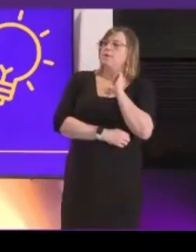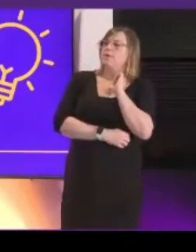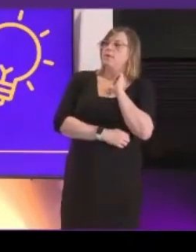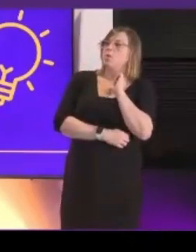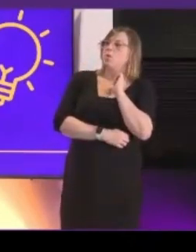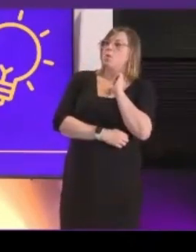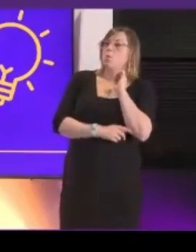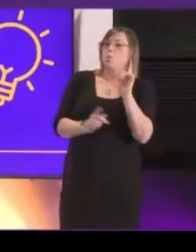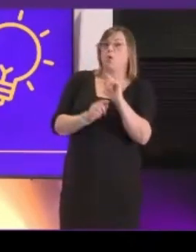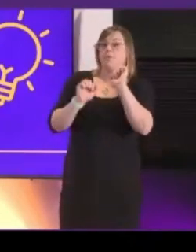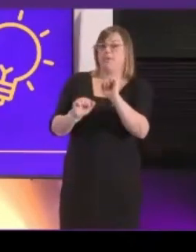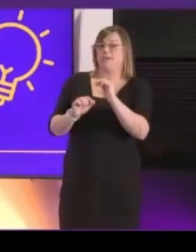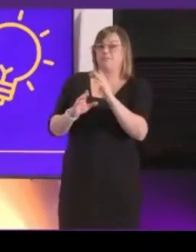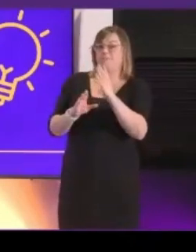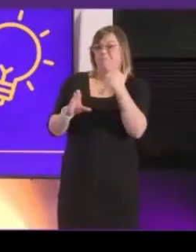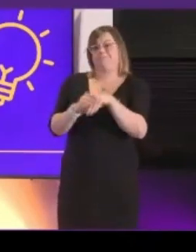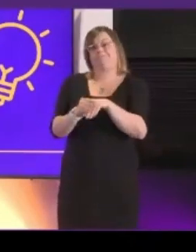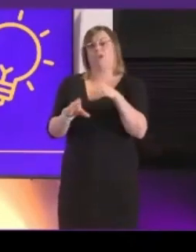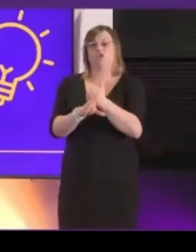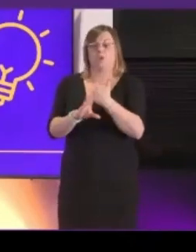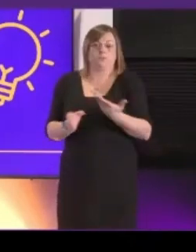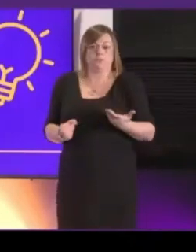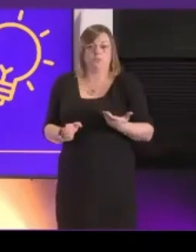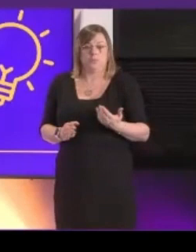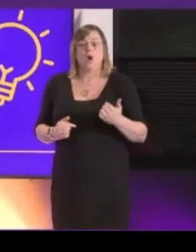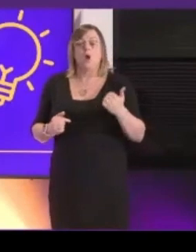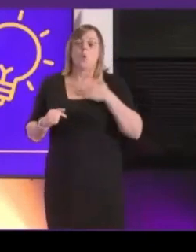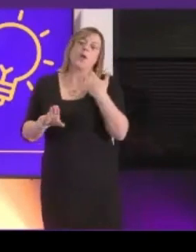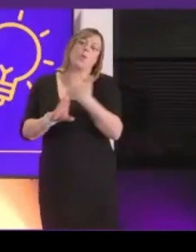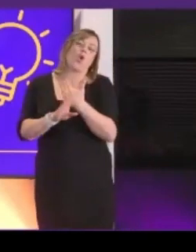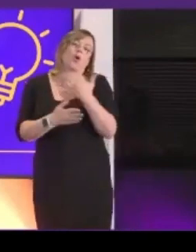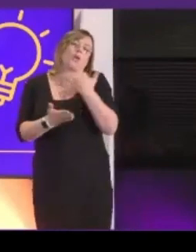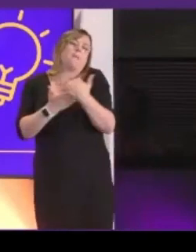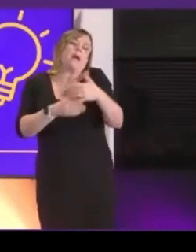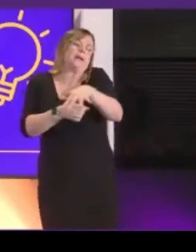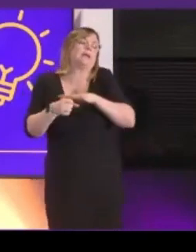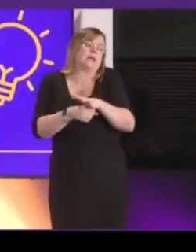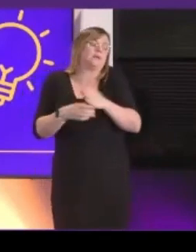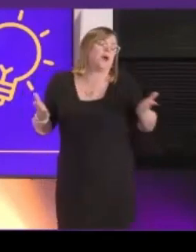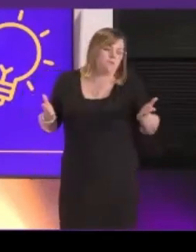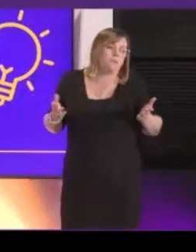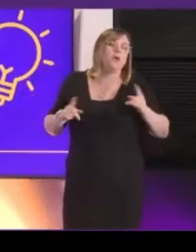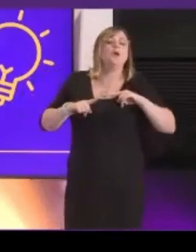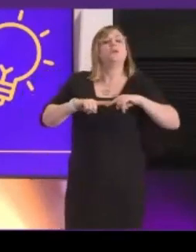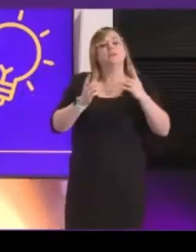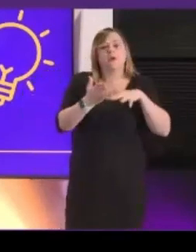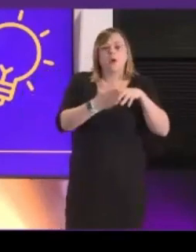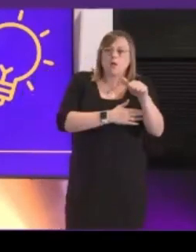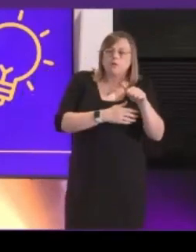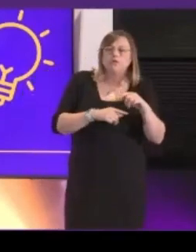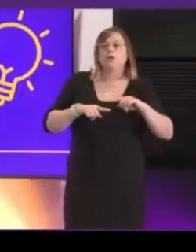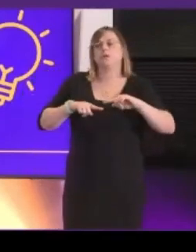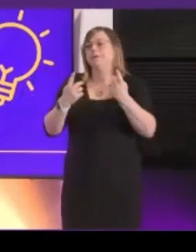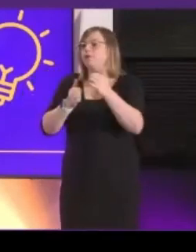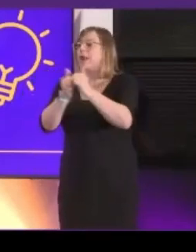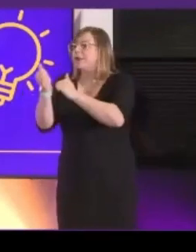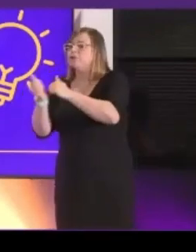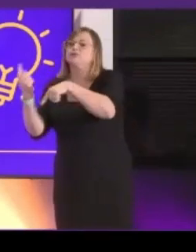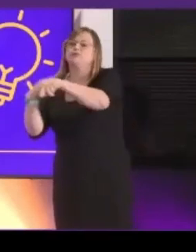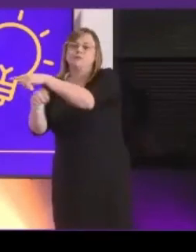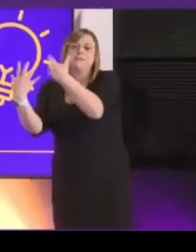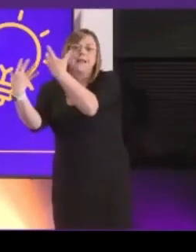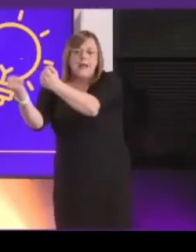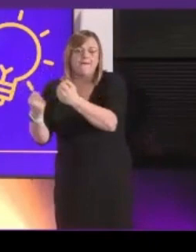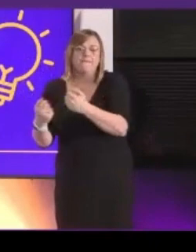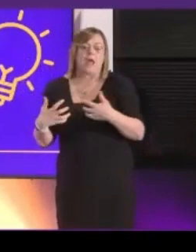what they had to do. Now, look, we work in banking, right? There are different cultures in different industries, and how